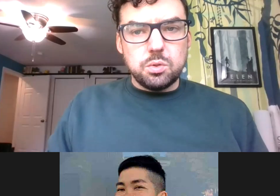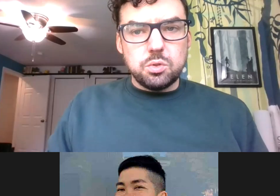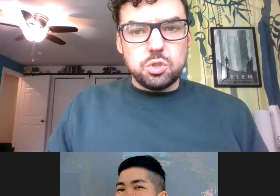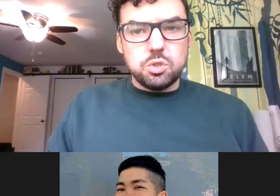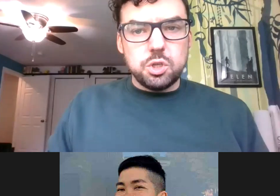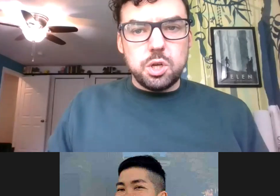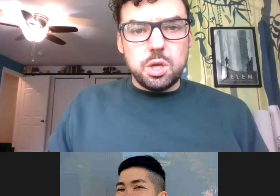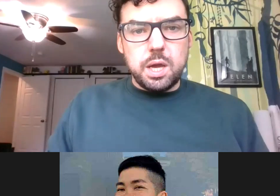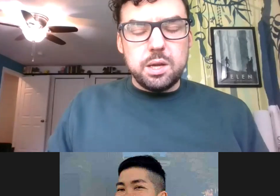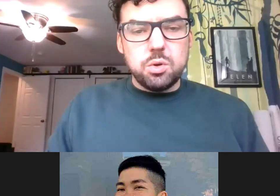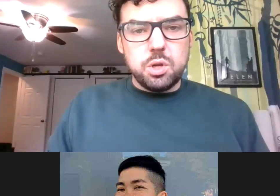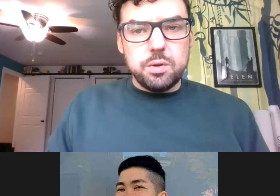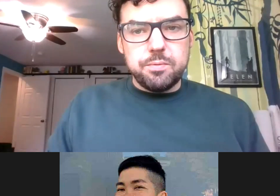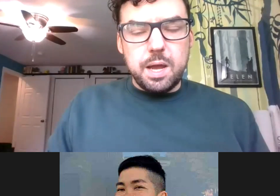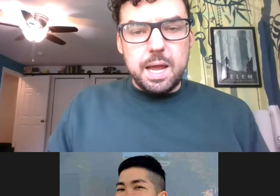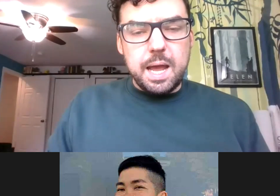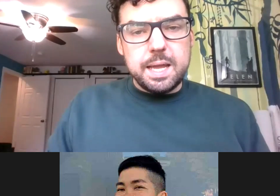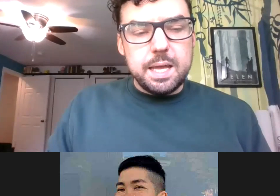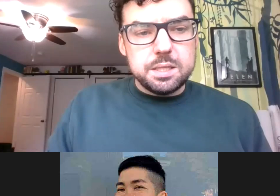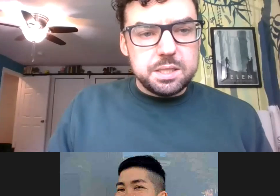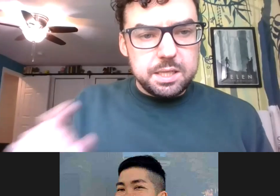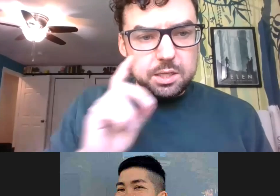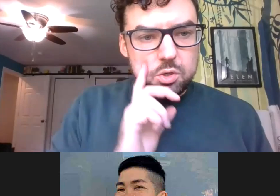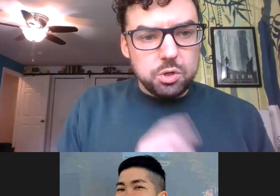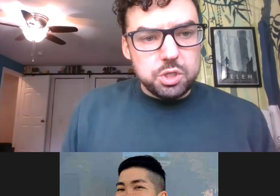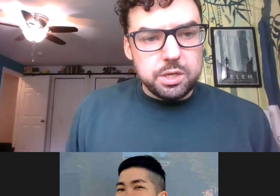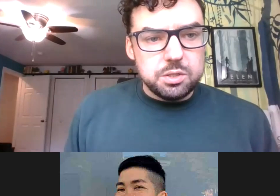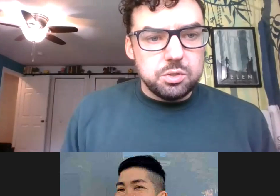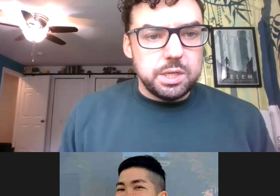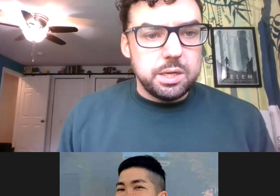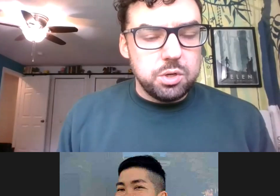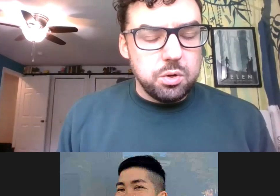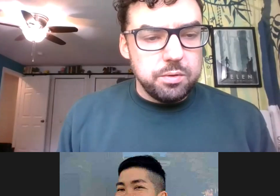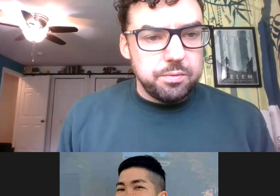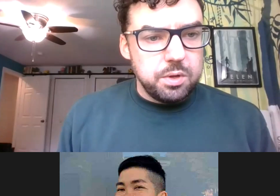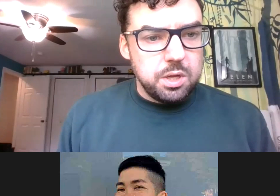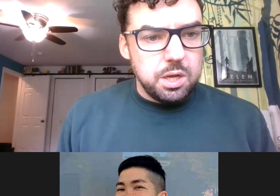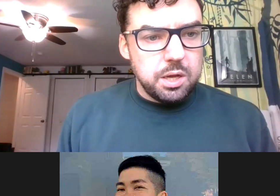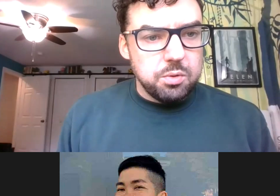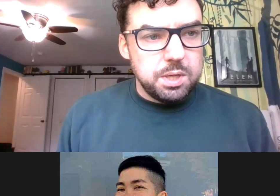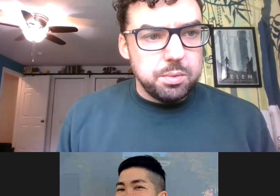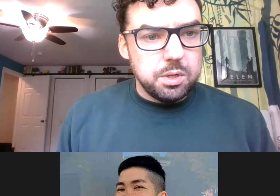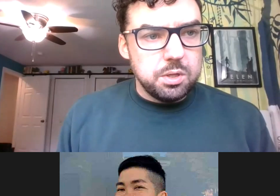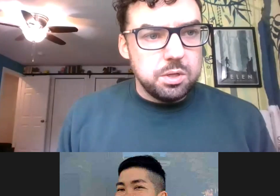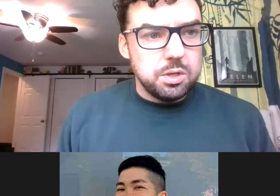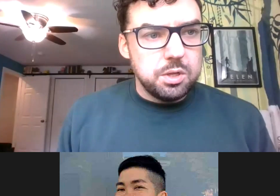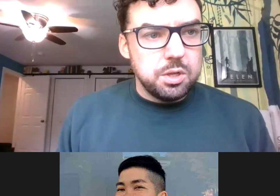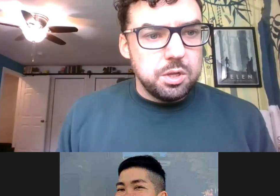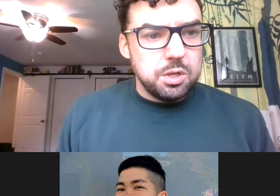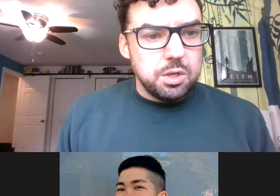listening. Ginger, so I don't know yes. if I can't see your shared screen. I don't know if other